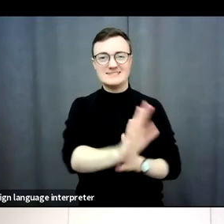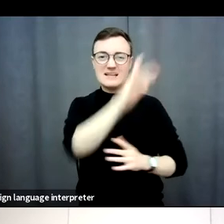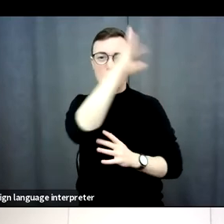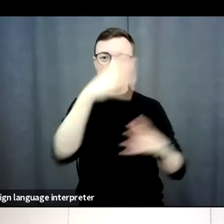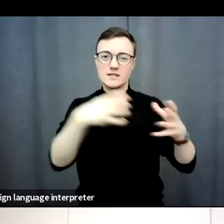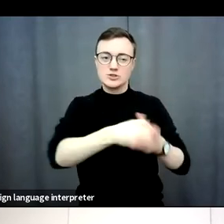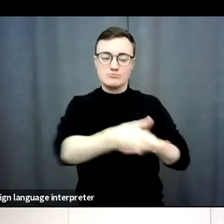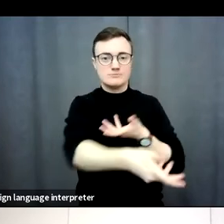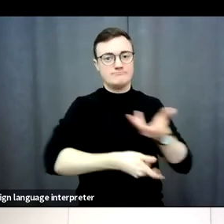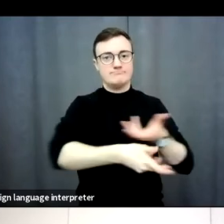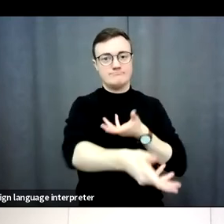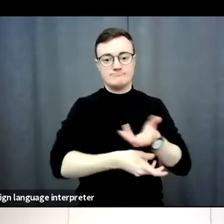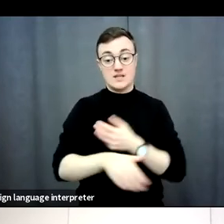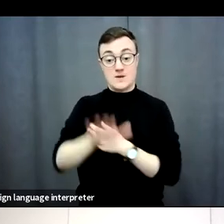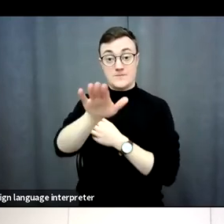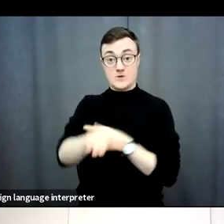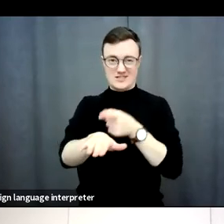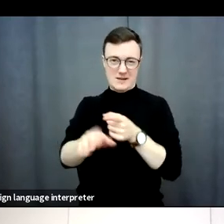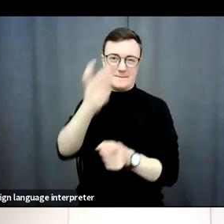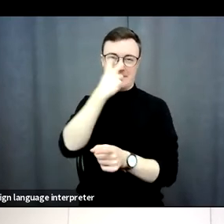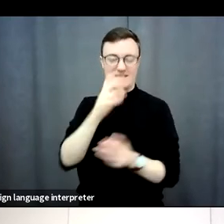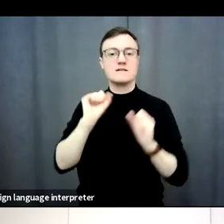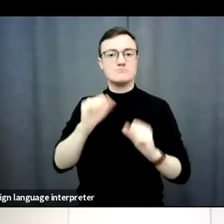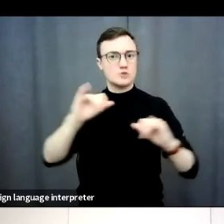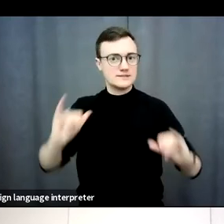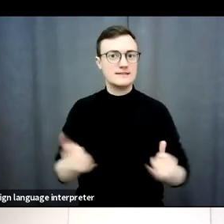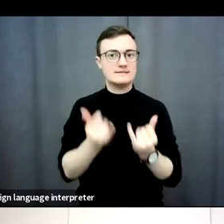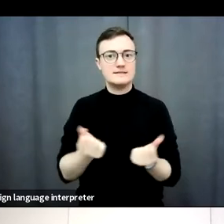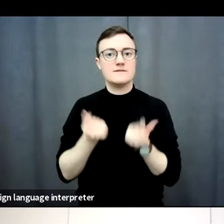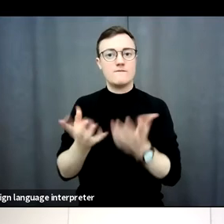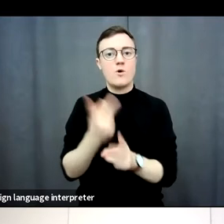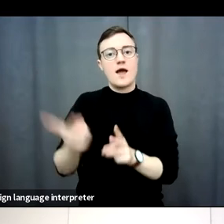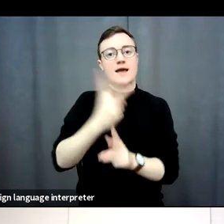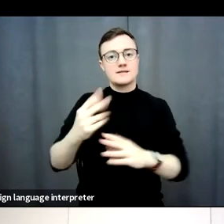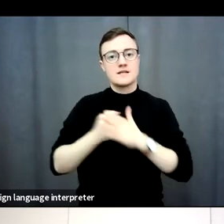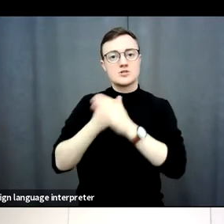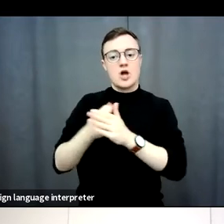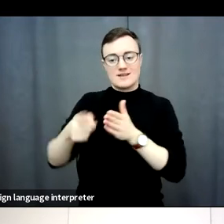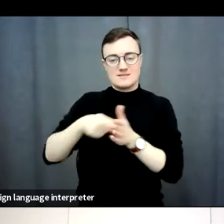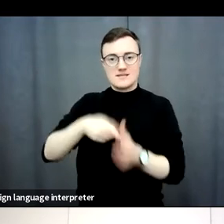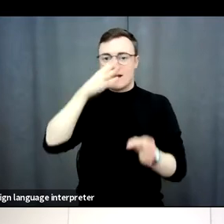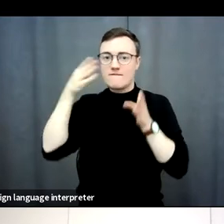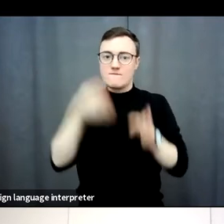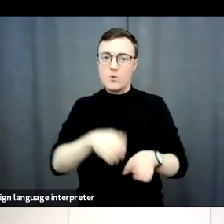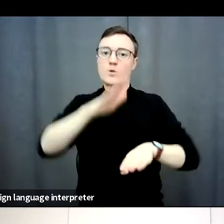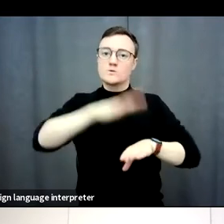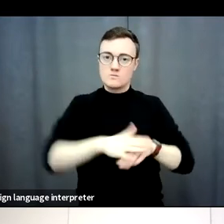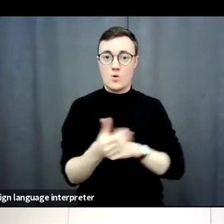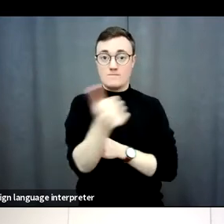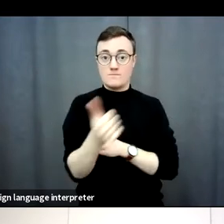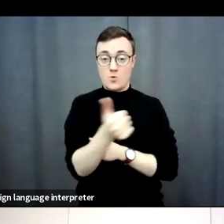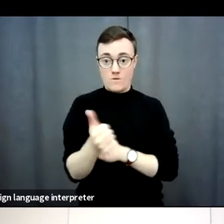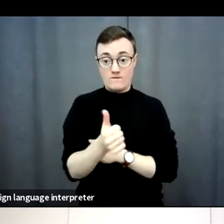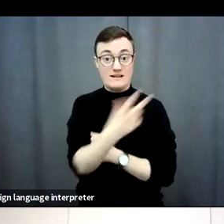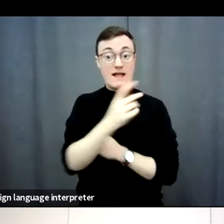blindness must be given early support with special attention to the need to be listened to